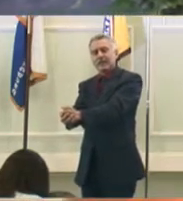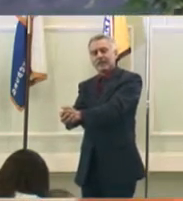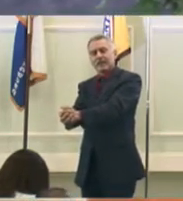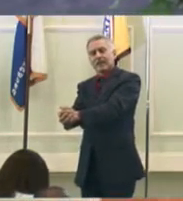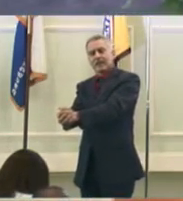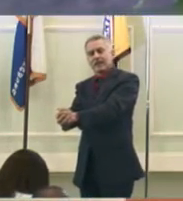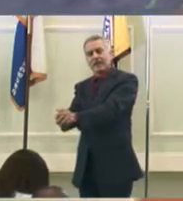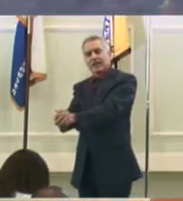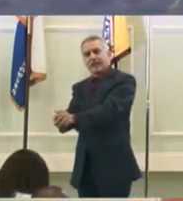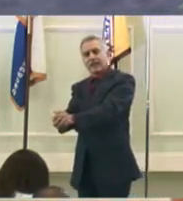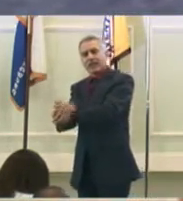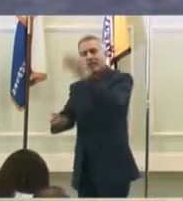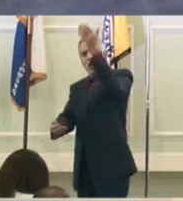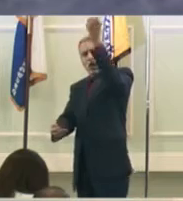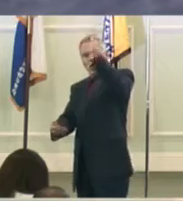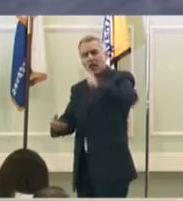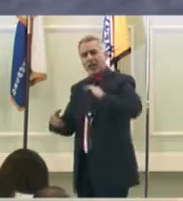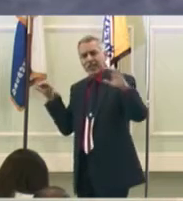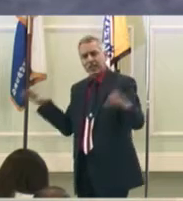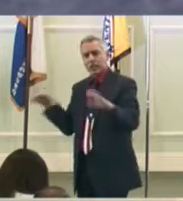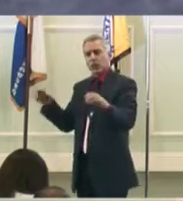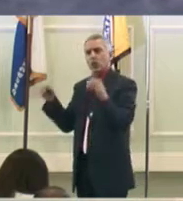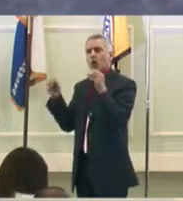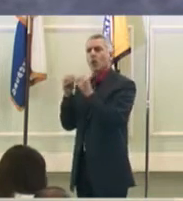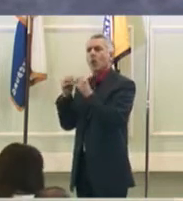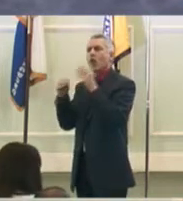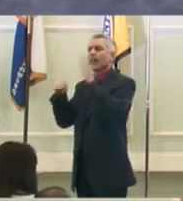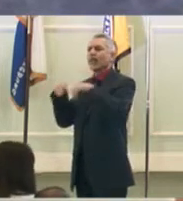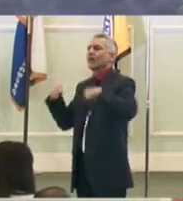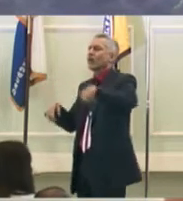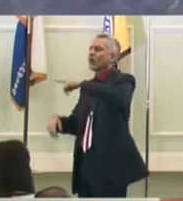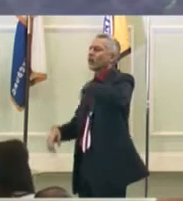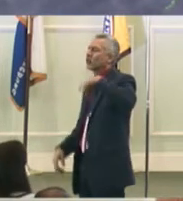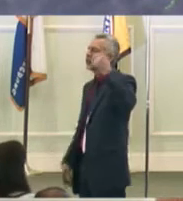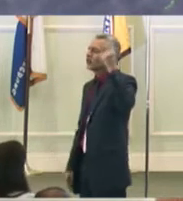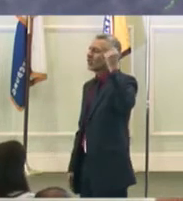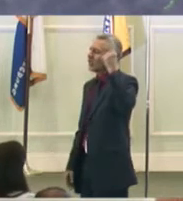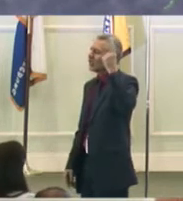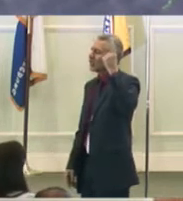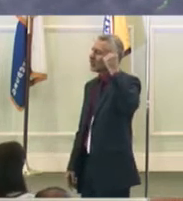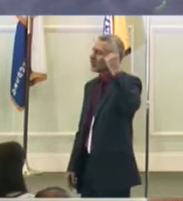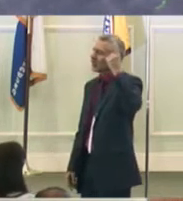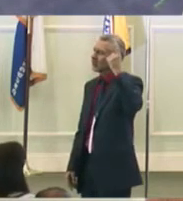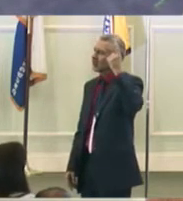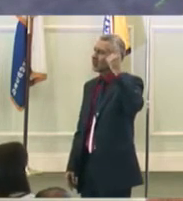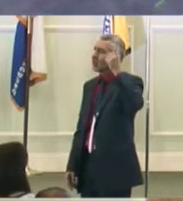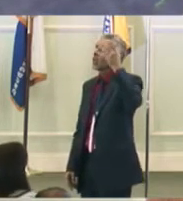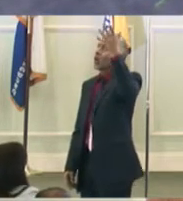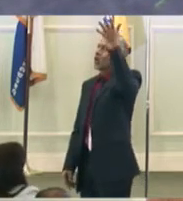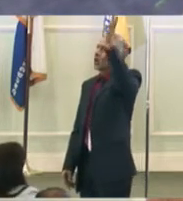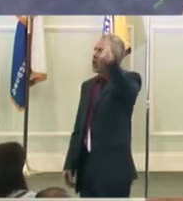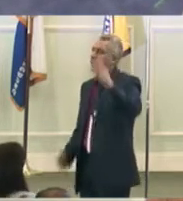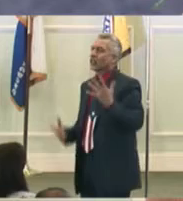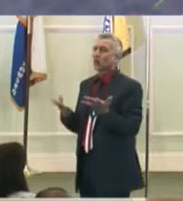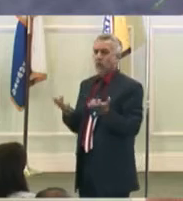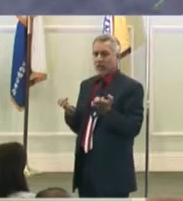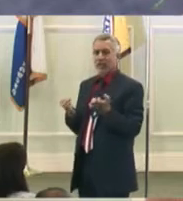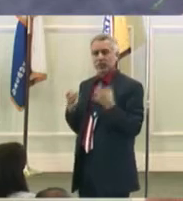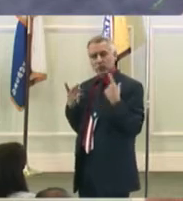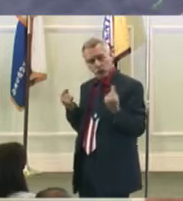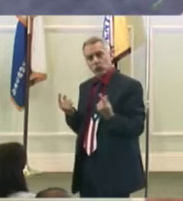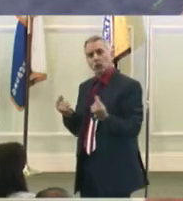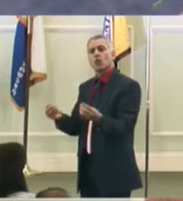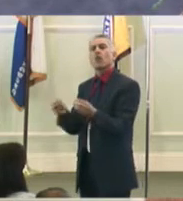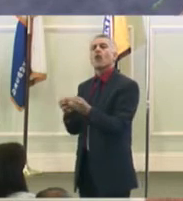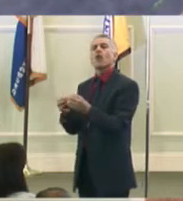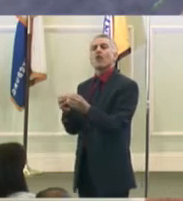can do exceedingly abundantly more than we can ask or think. That's a lot. He is wanting to do for us what we need. And